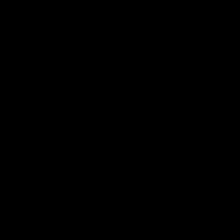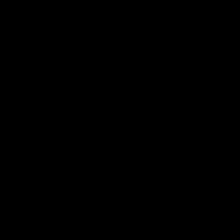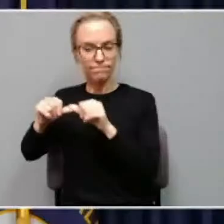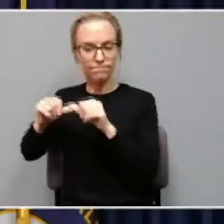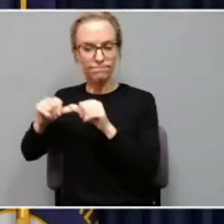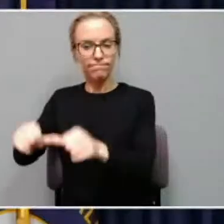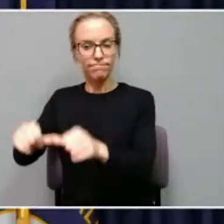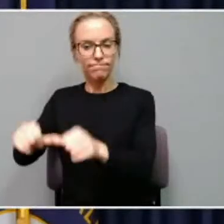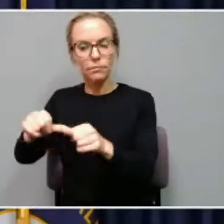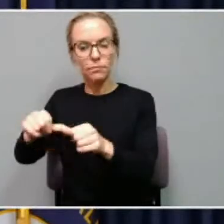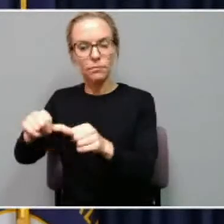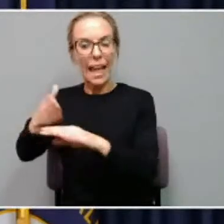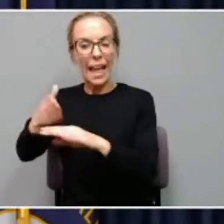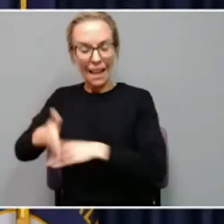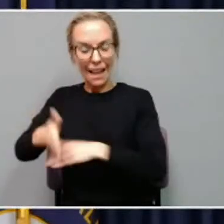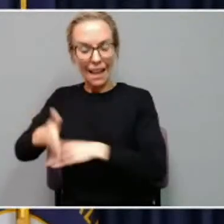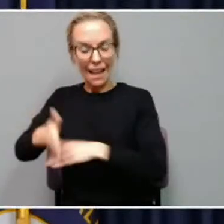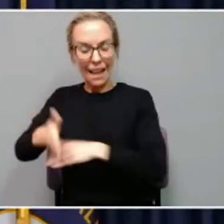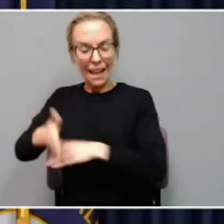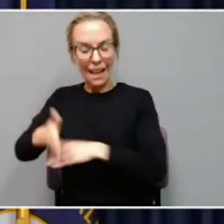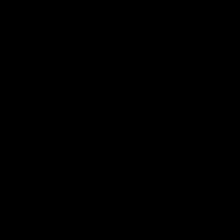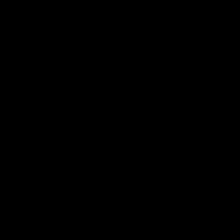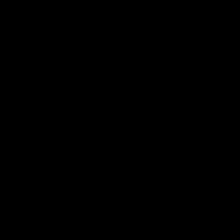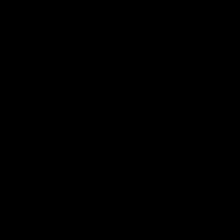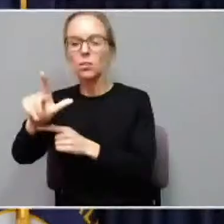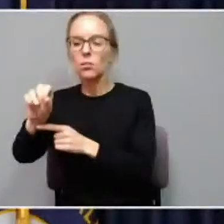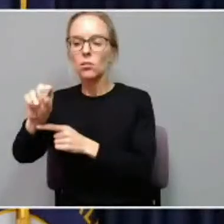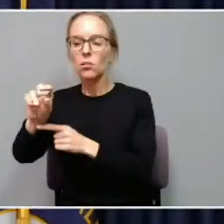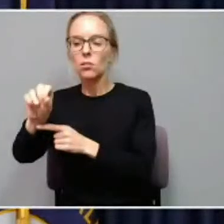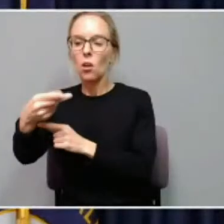But just look at how we always